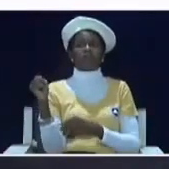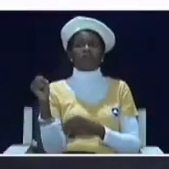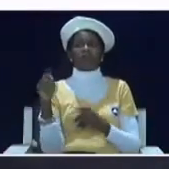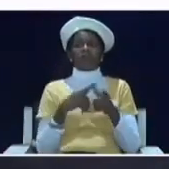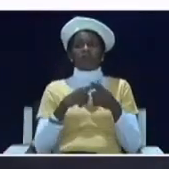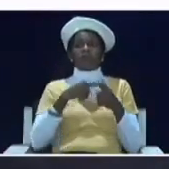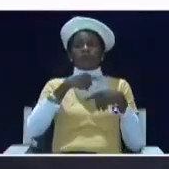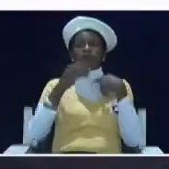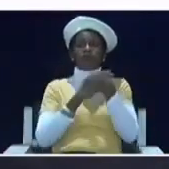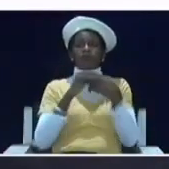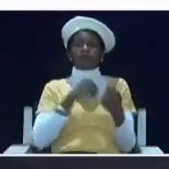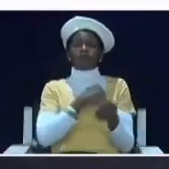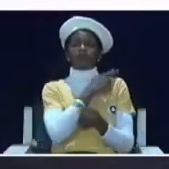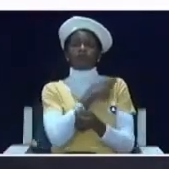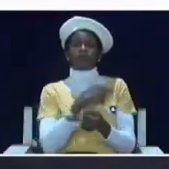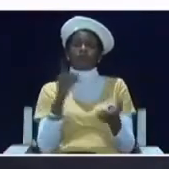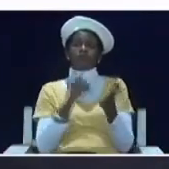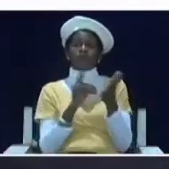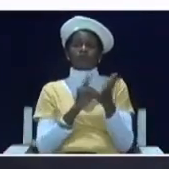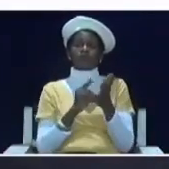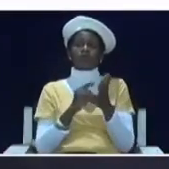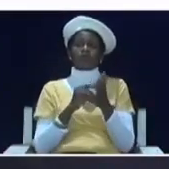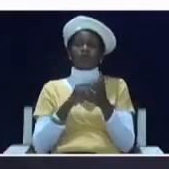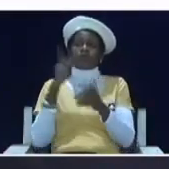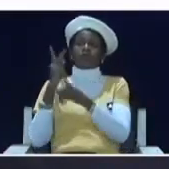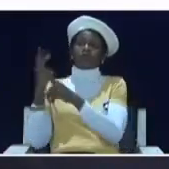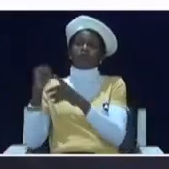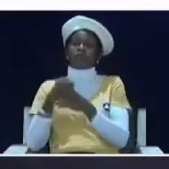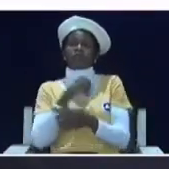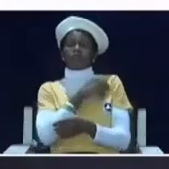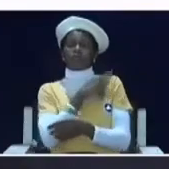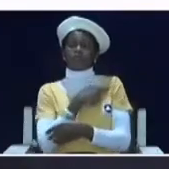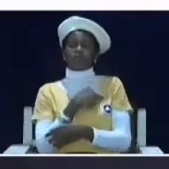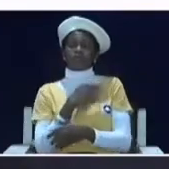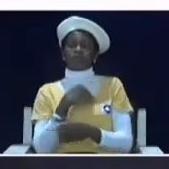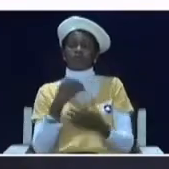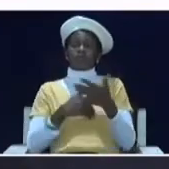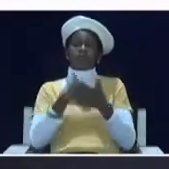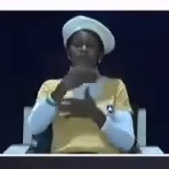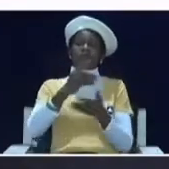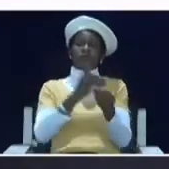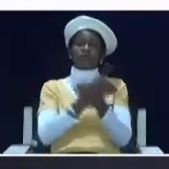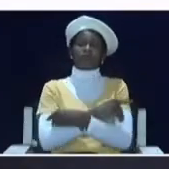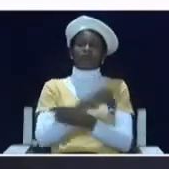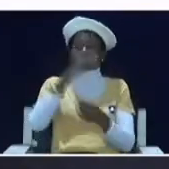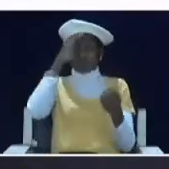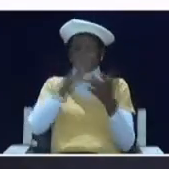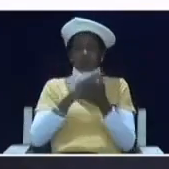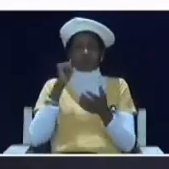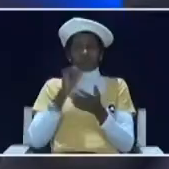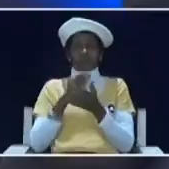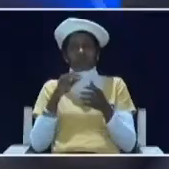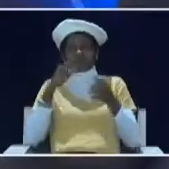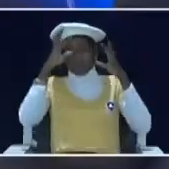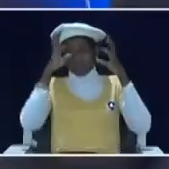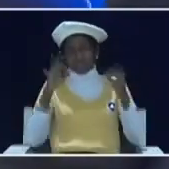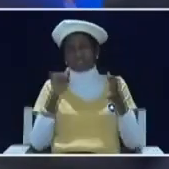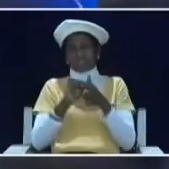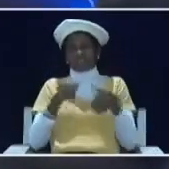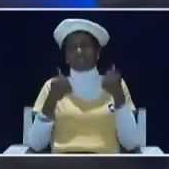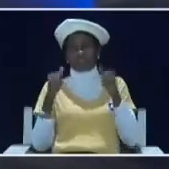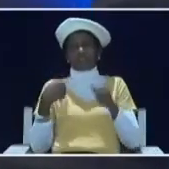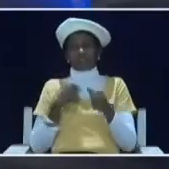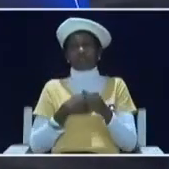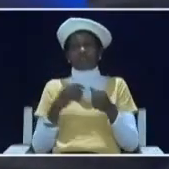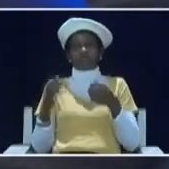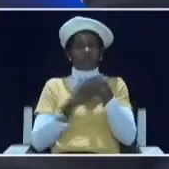went back to the hospital, the doctors admitted us, and the next day, my husband and I just decided that how can we be back